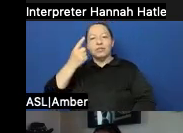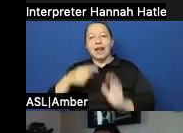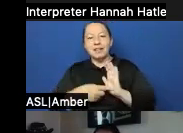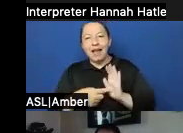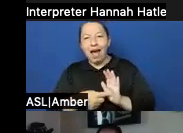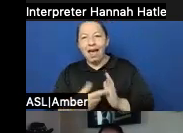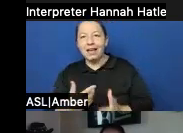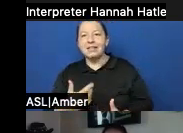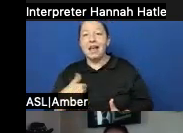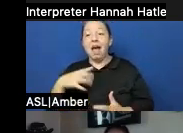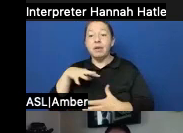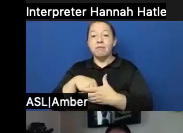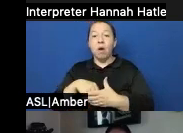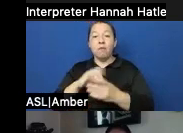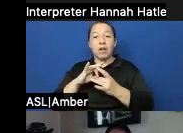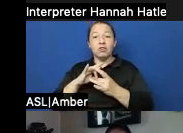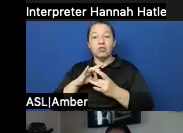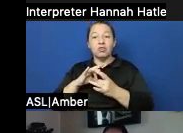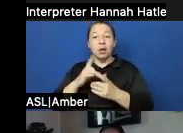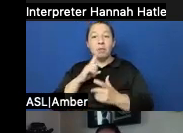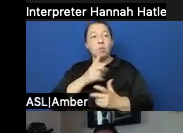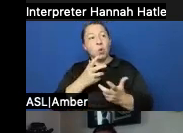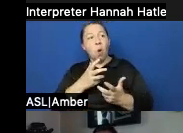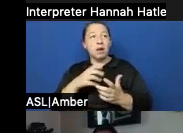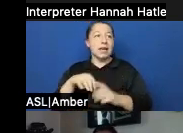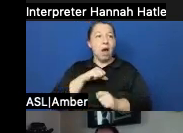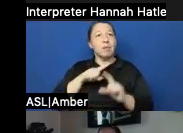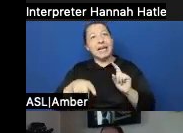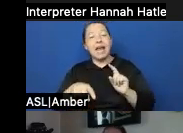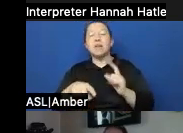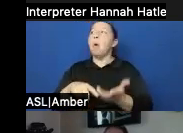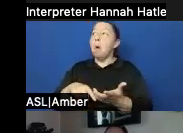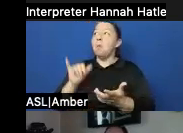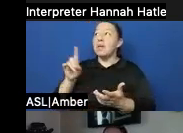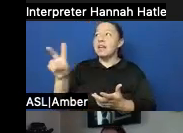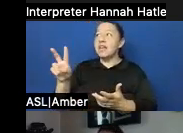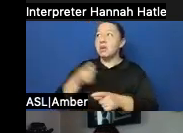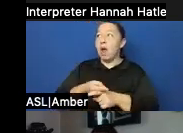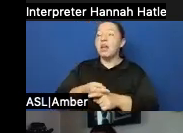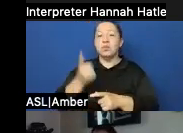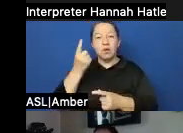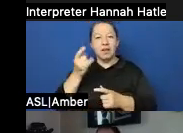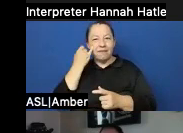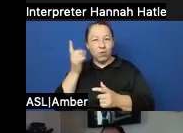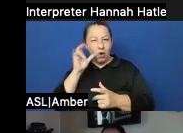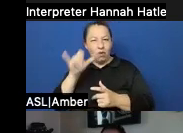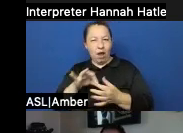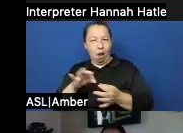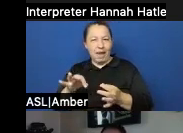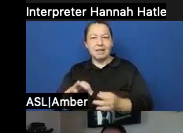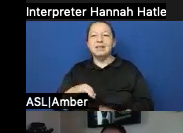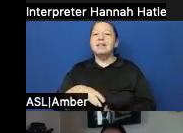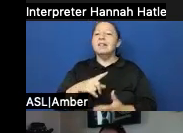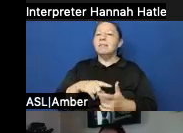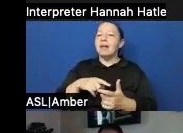a relationship that I really want to get out of, but I can't. And then you're thinking, okay, that's DV. Well, the next questions in those slow burn